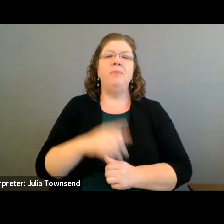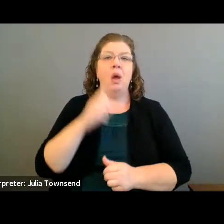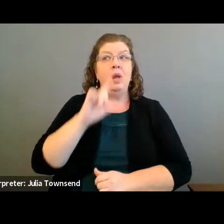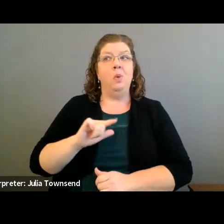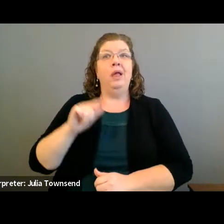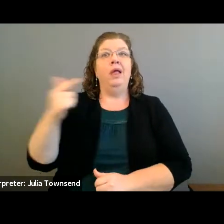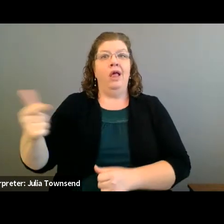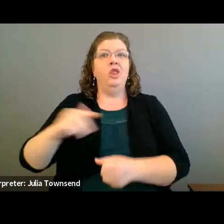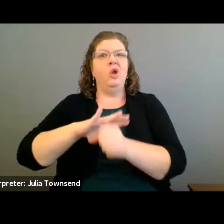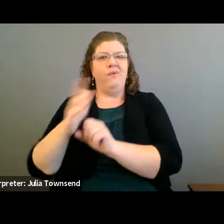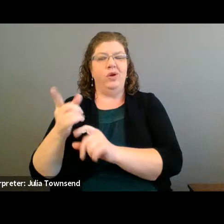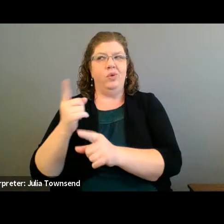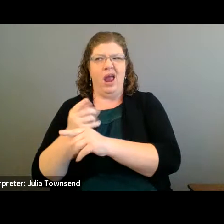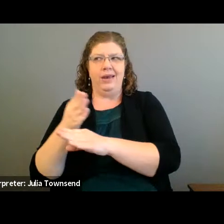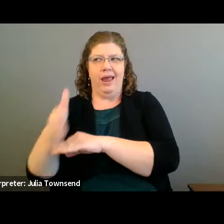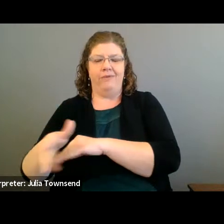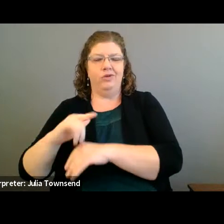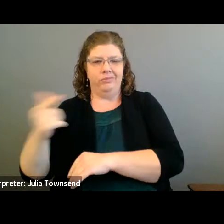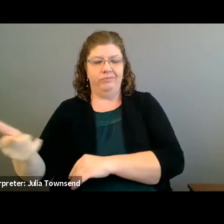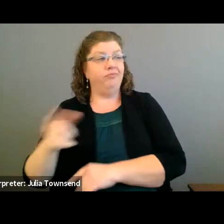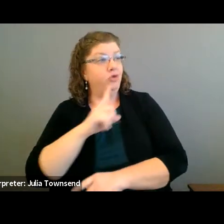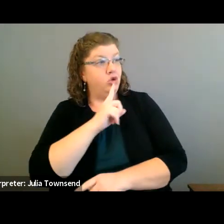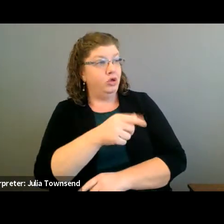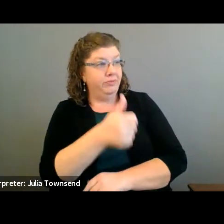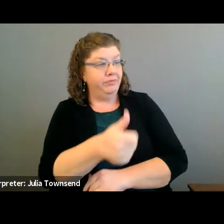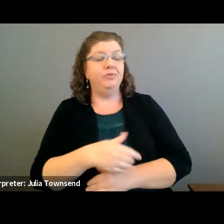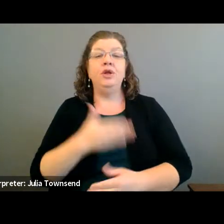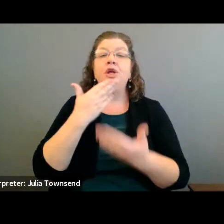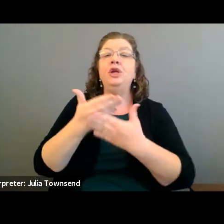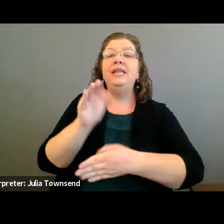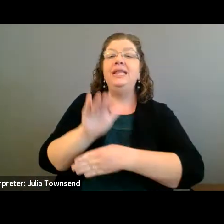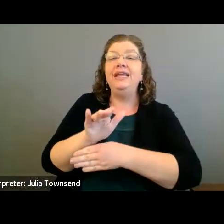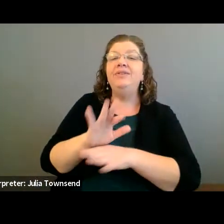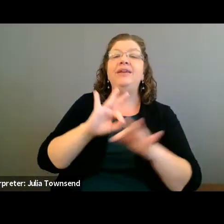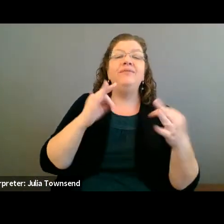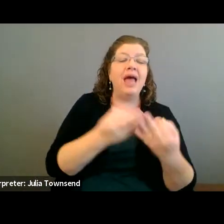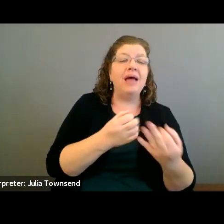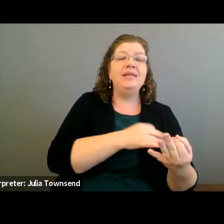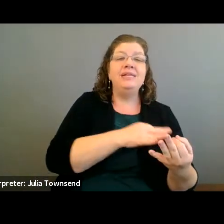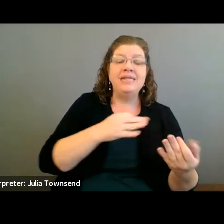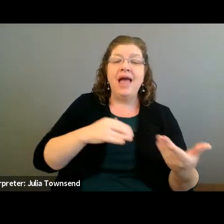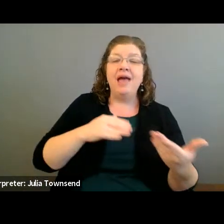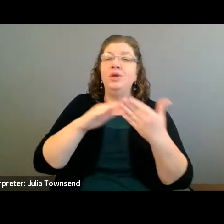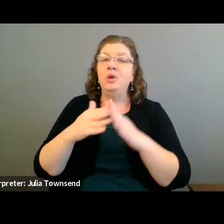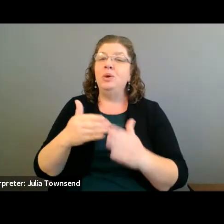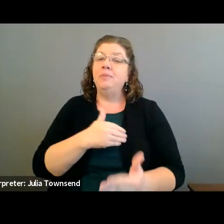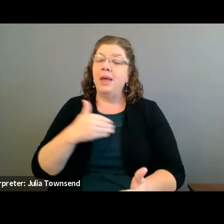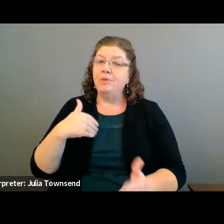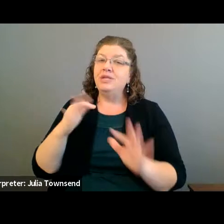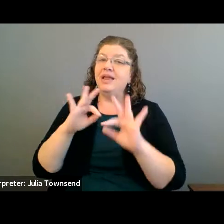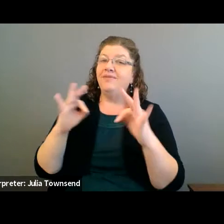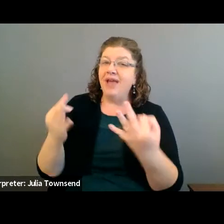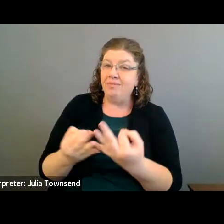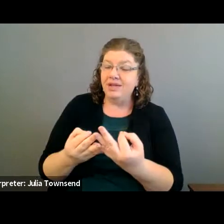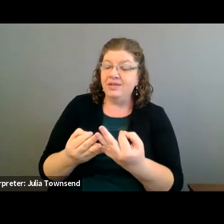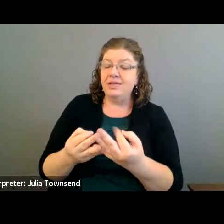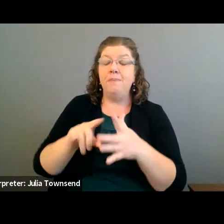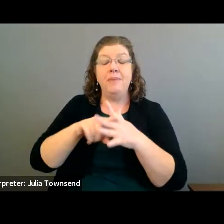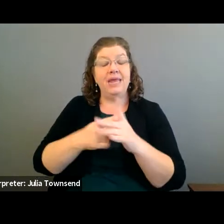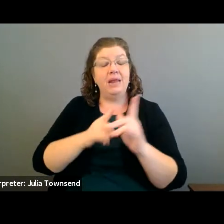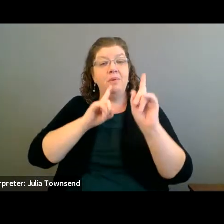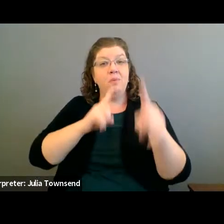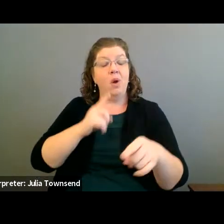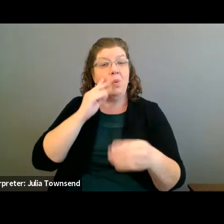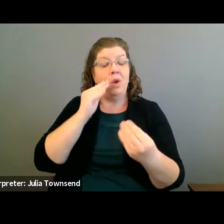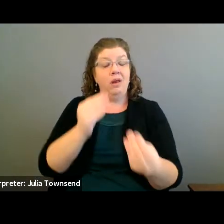soon after 7. Sure. So good evening, board members, staff, family, and community members. I'd like to begin my report by acknowledging the impacts related